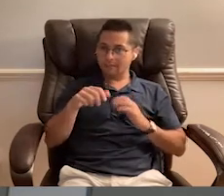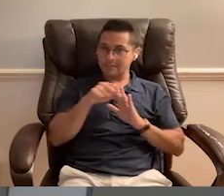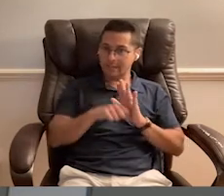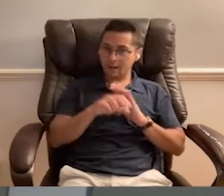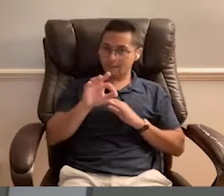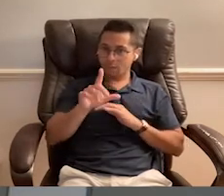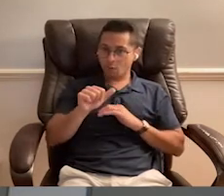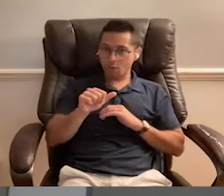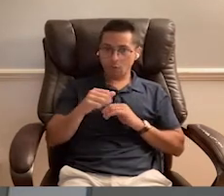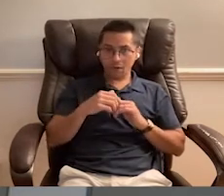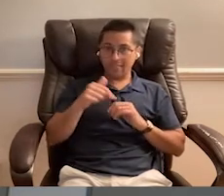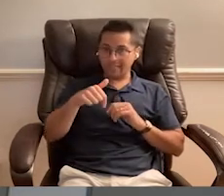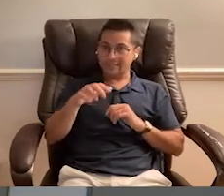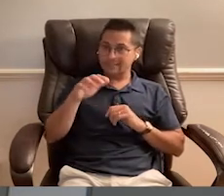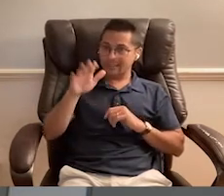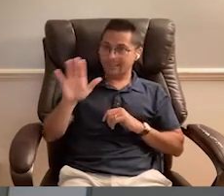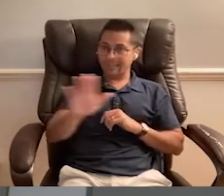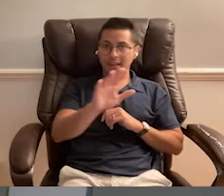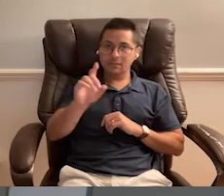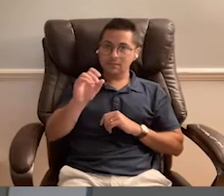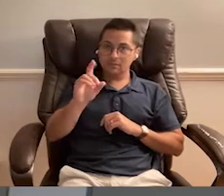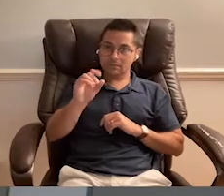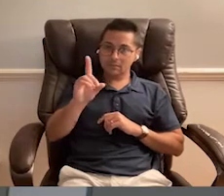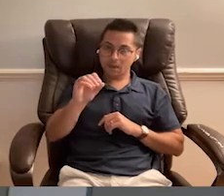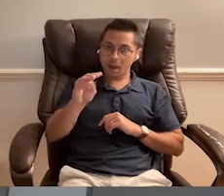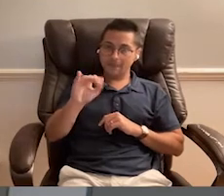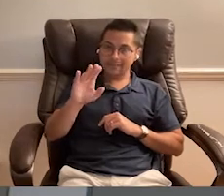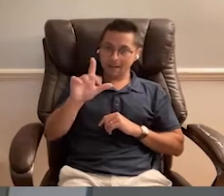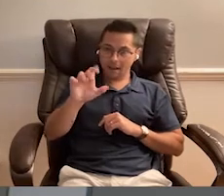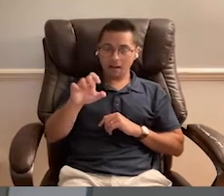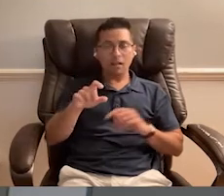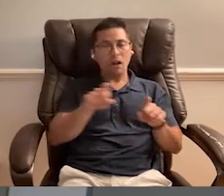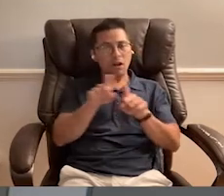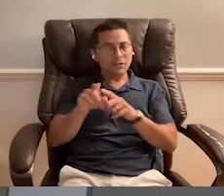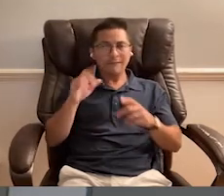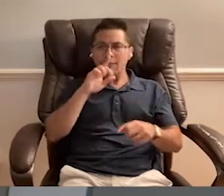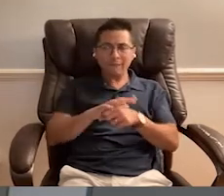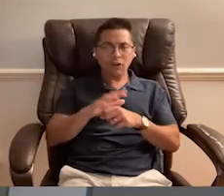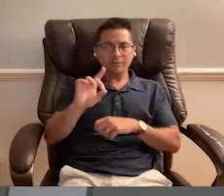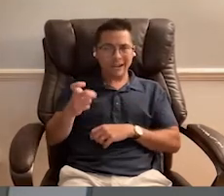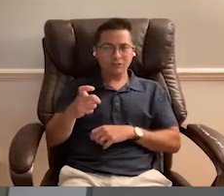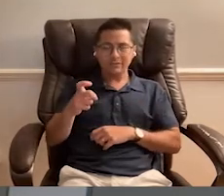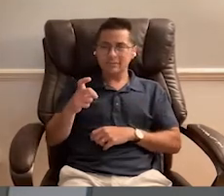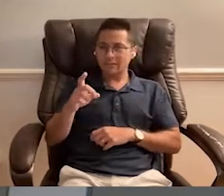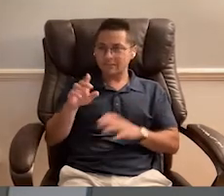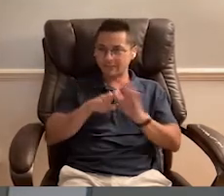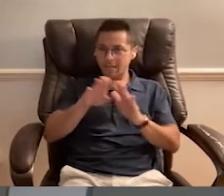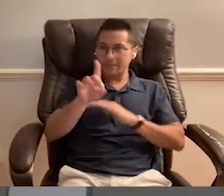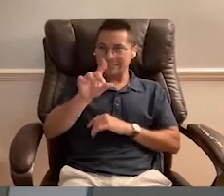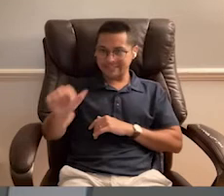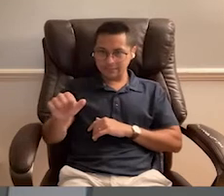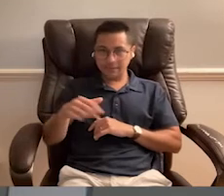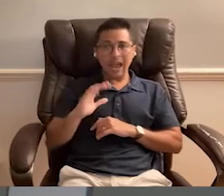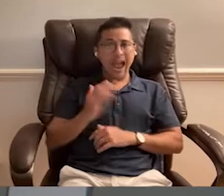be a resident of and domiciled in the state of Florida. That means they're living here. This is their domicile. And then have a confirmed diagnosis of a